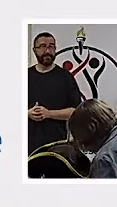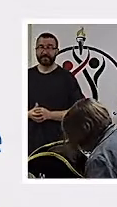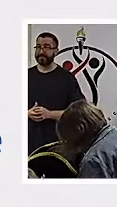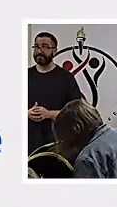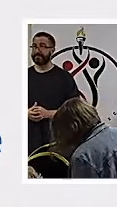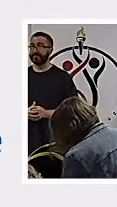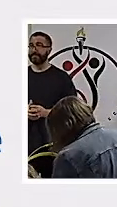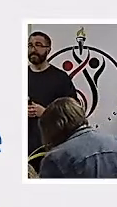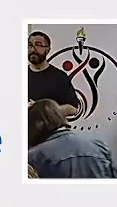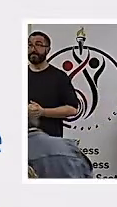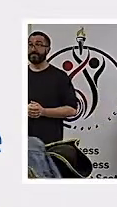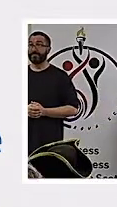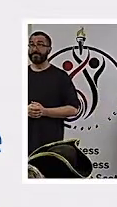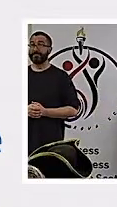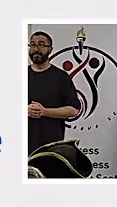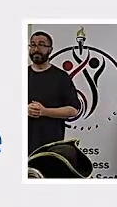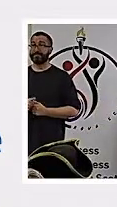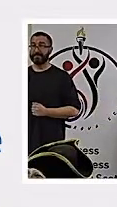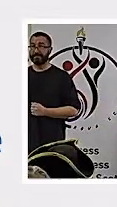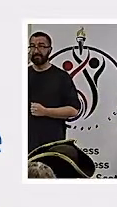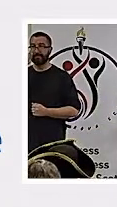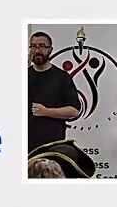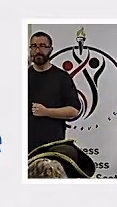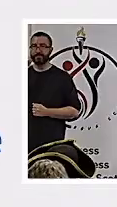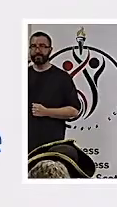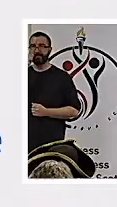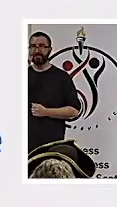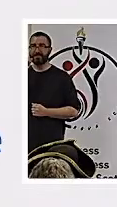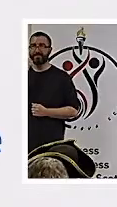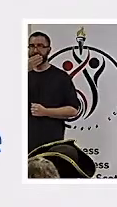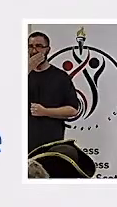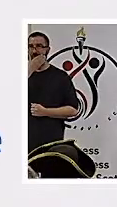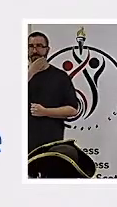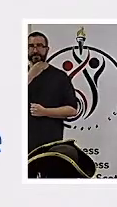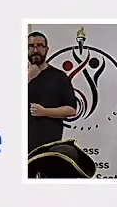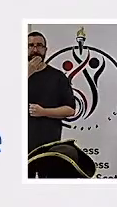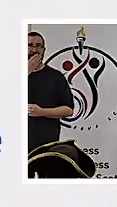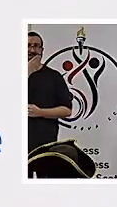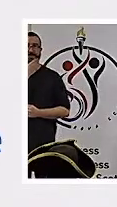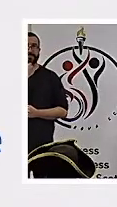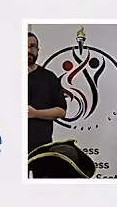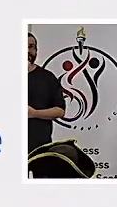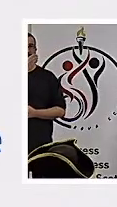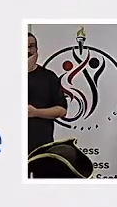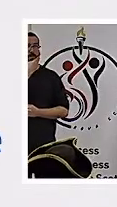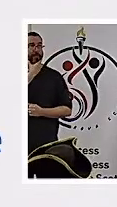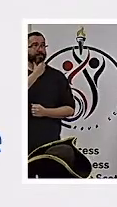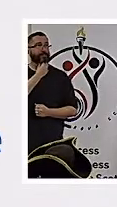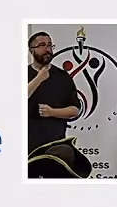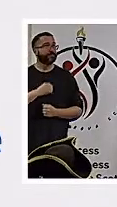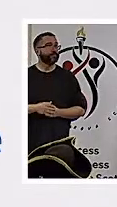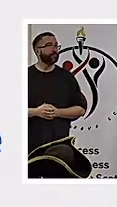Or should I come on outside that too? Okay. My slide clicker is not working. Next slide.